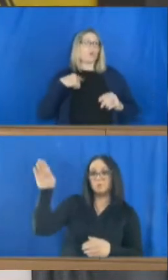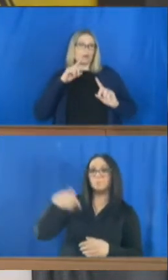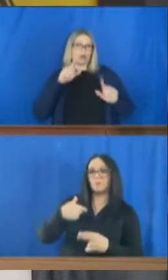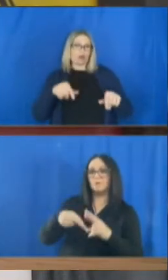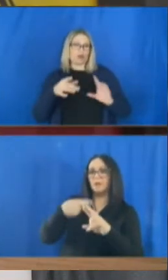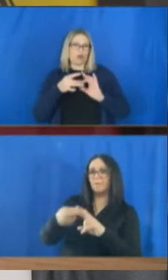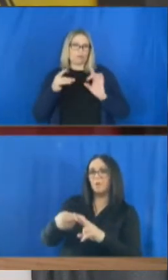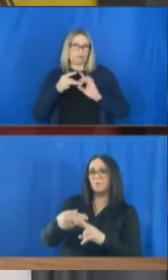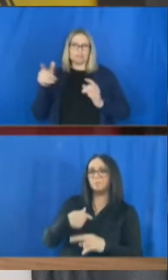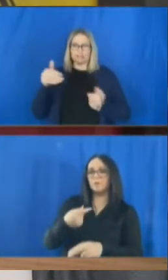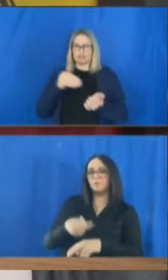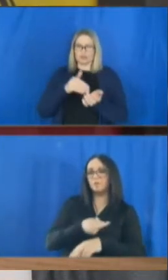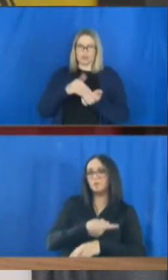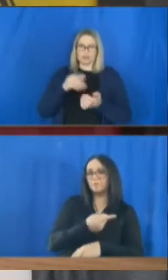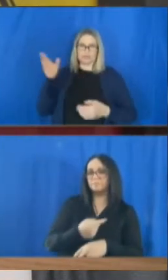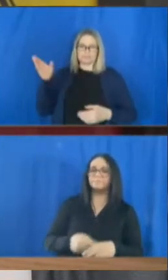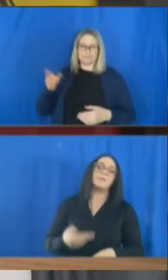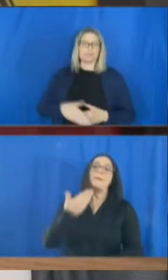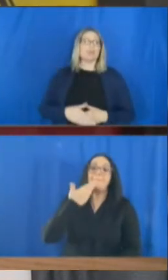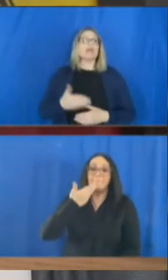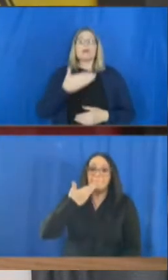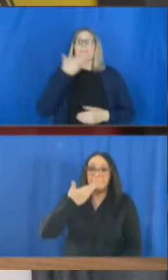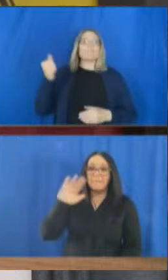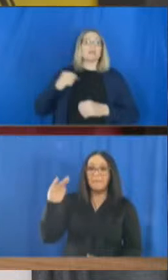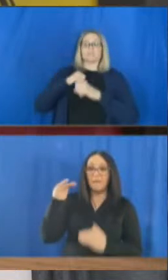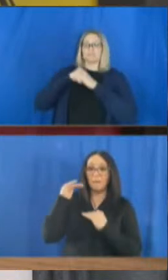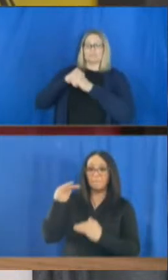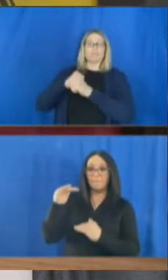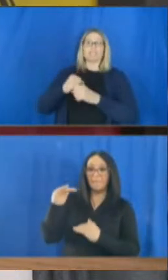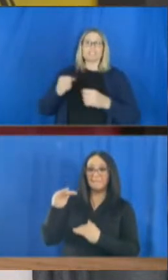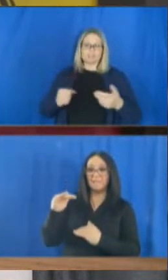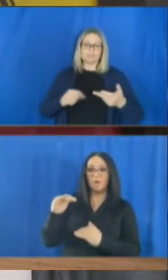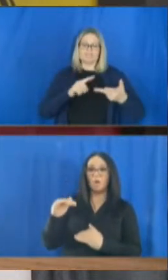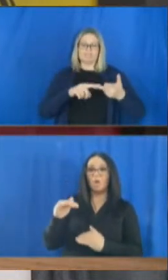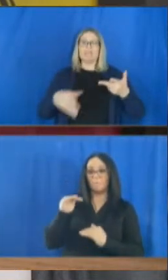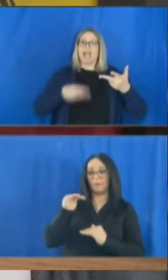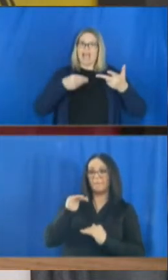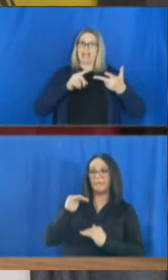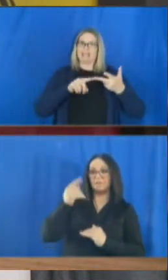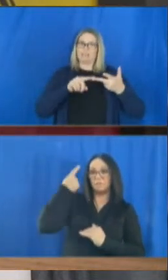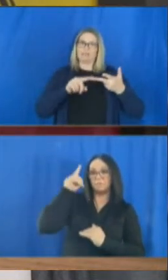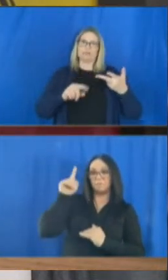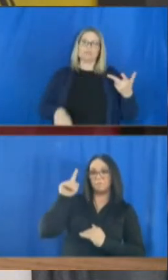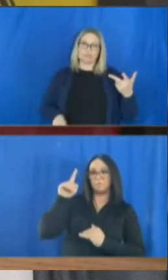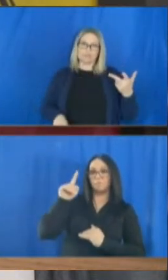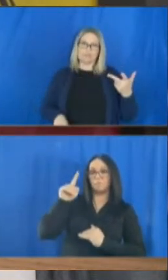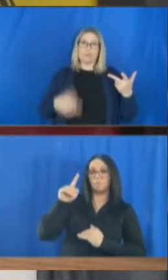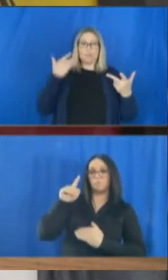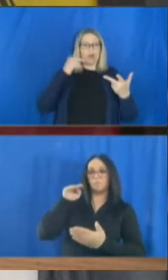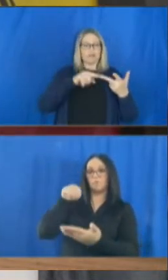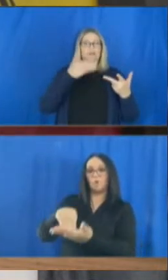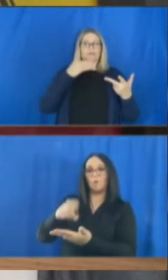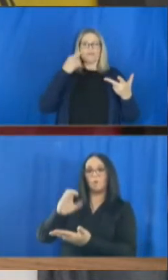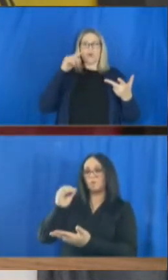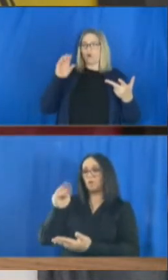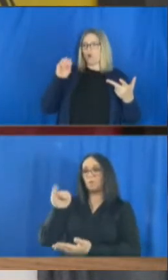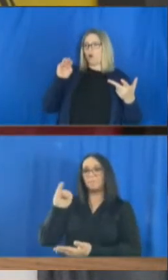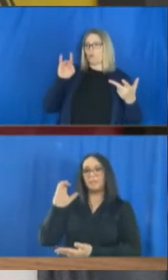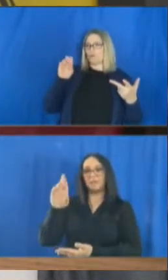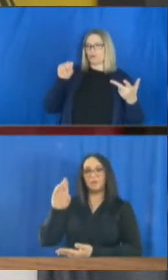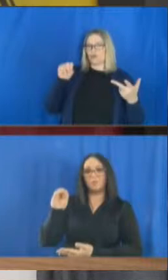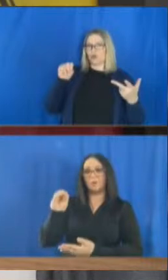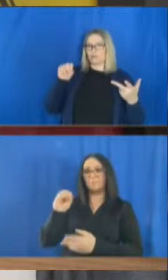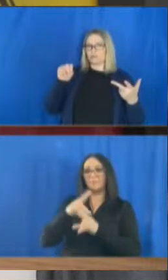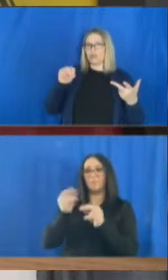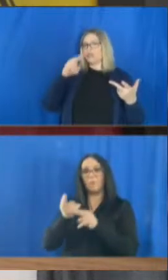we can do to increase that, and again, the last 2 weeks with these measures in place, and you know, coming back to our conversations that we've had with the regional health